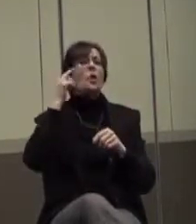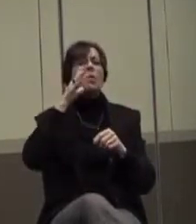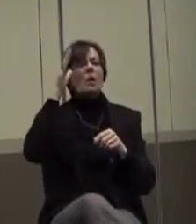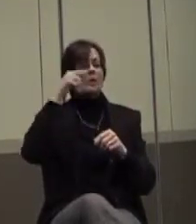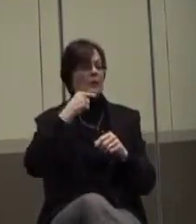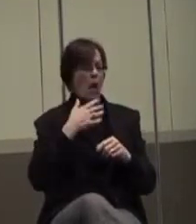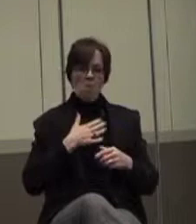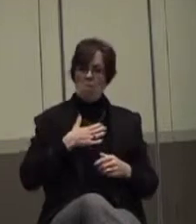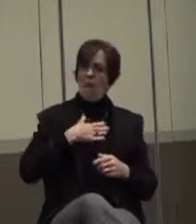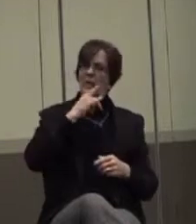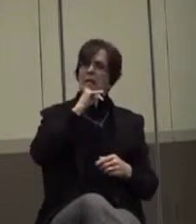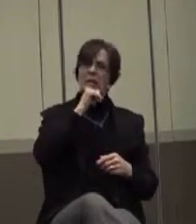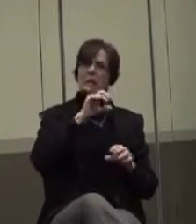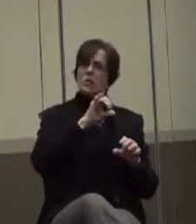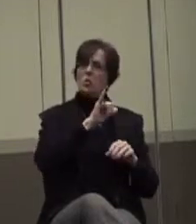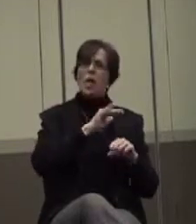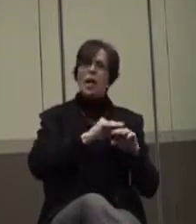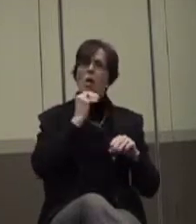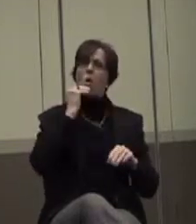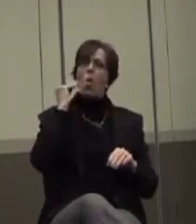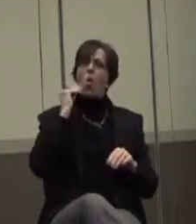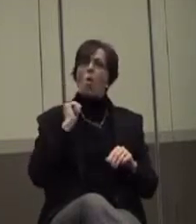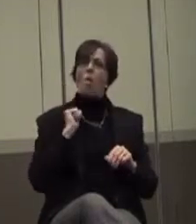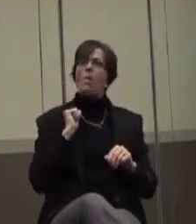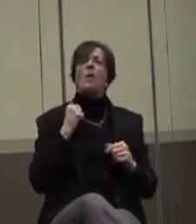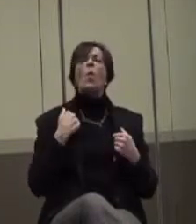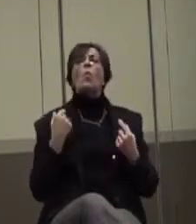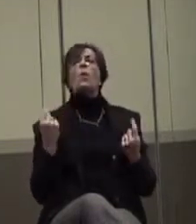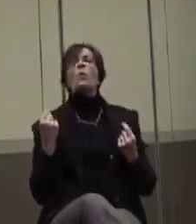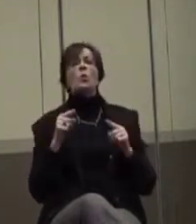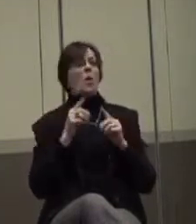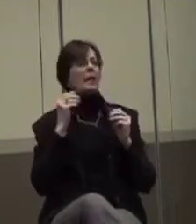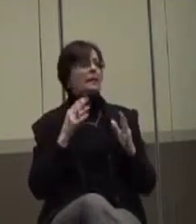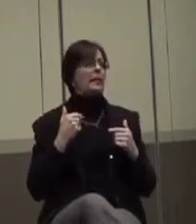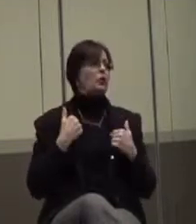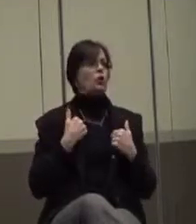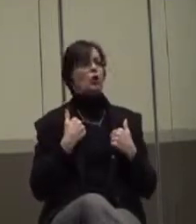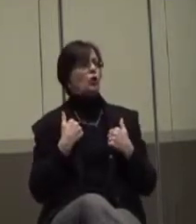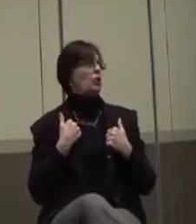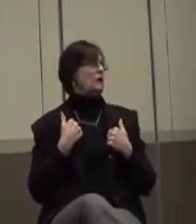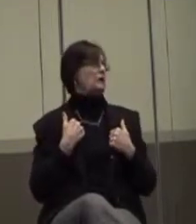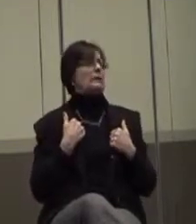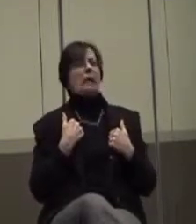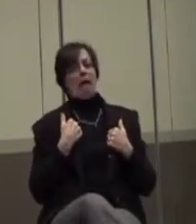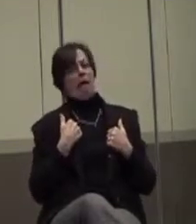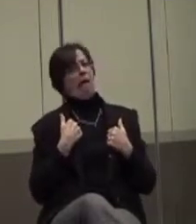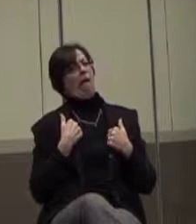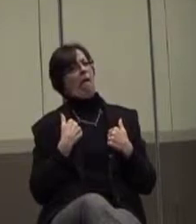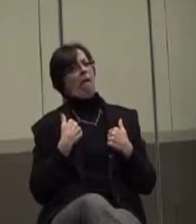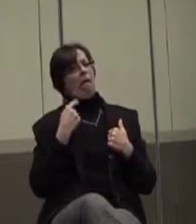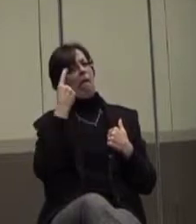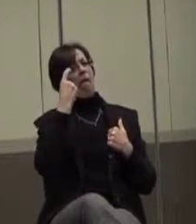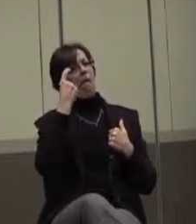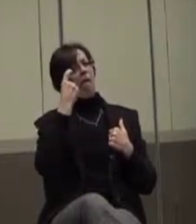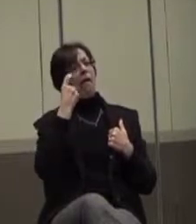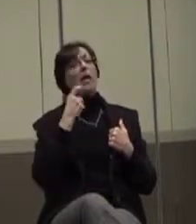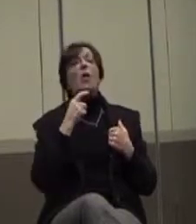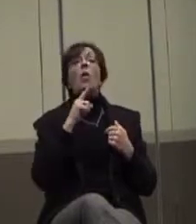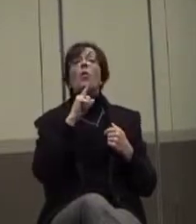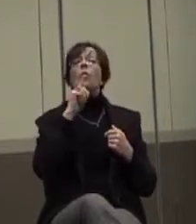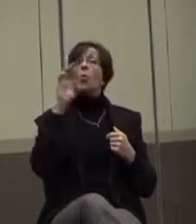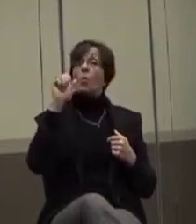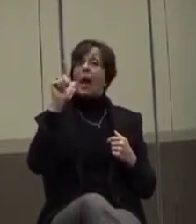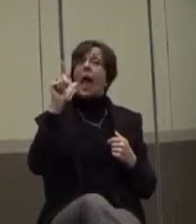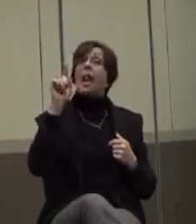my kid doesn't do that at home? And what do we do as teachers? We kind of go, yeah, right. Okay? The reality is that sometimes they're